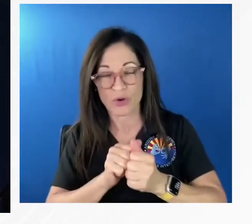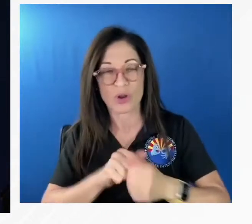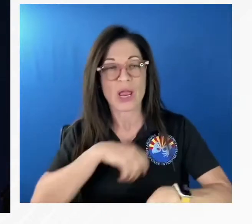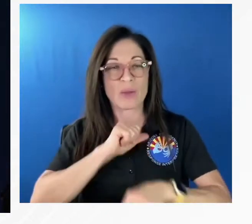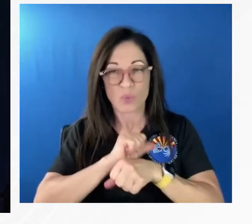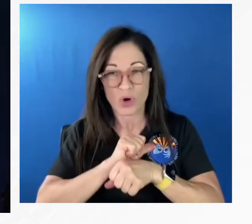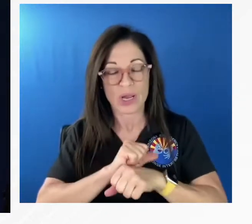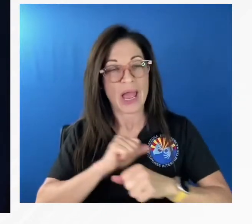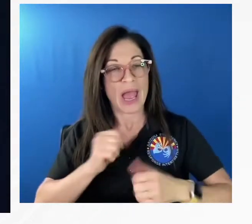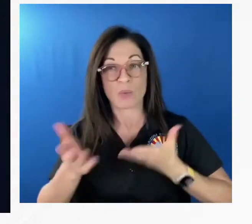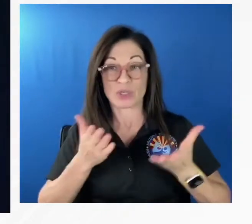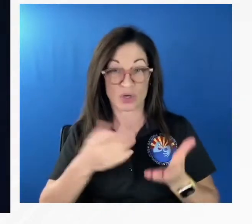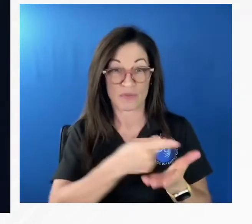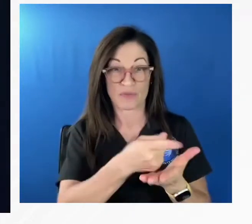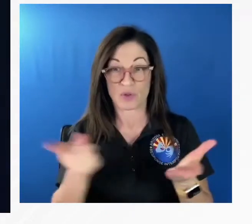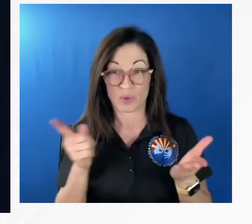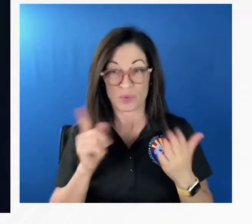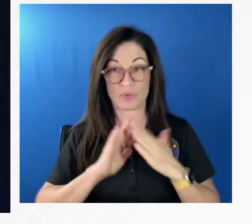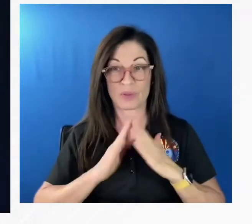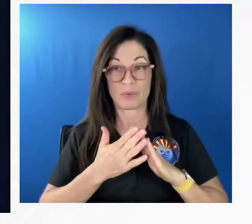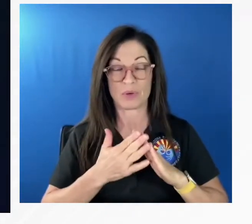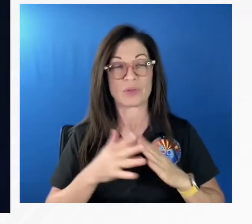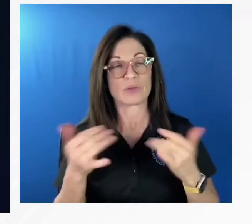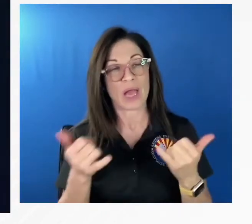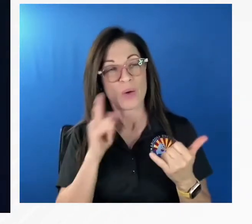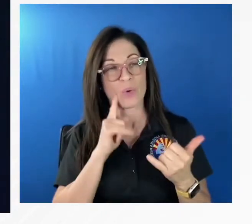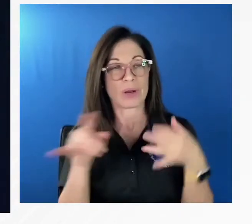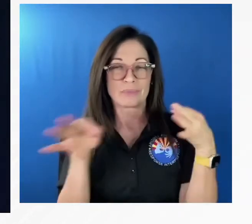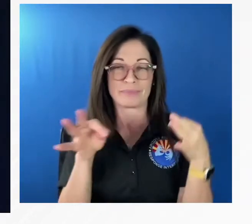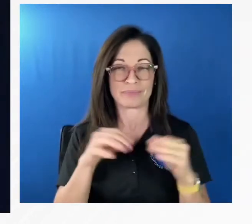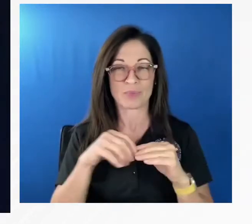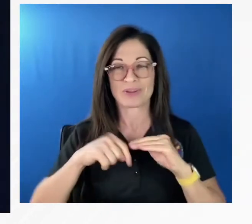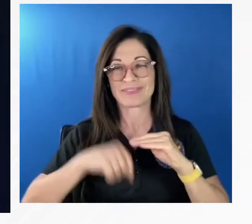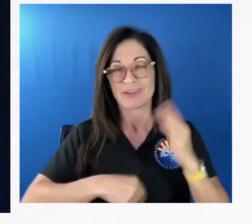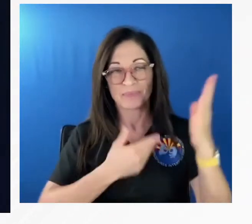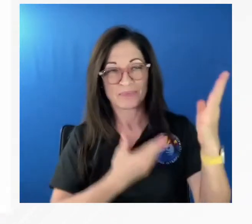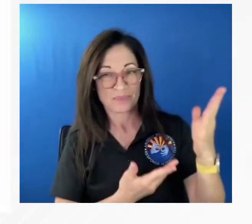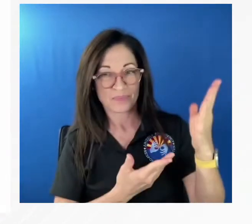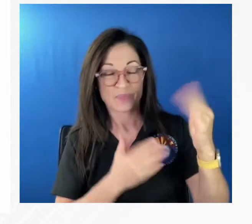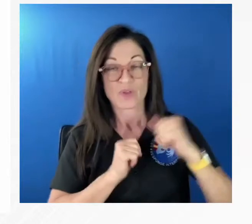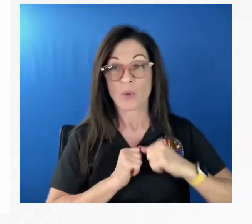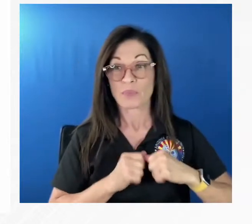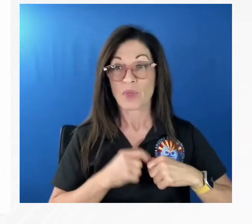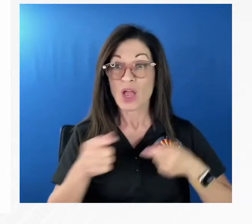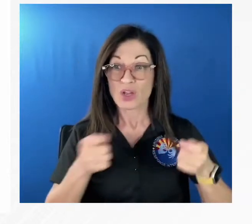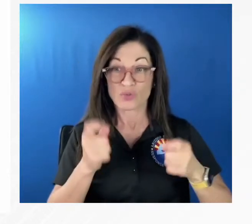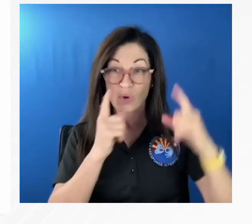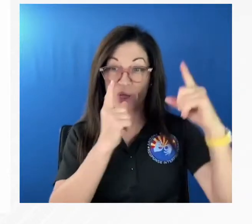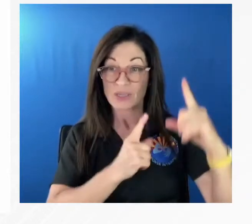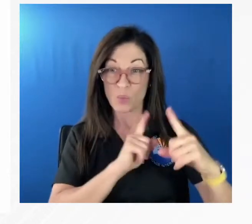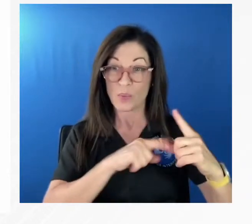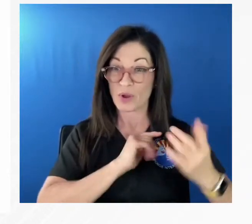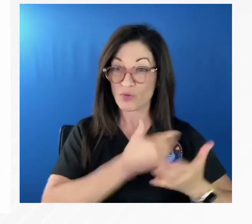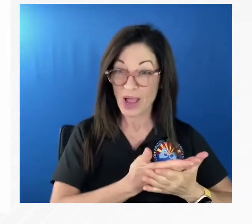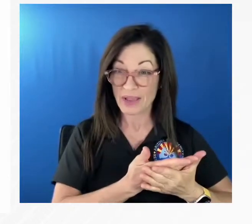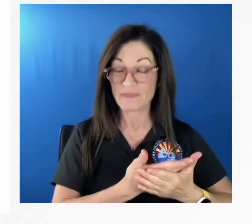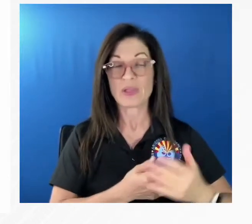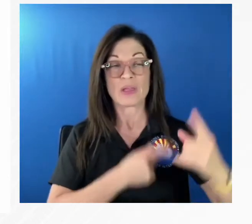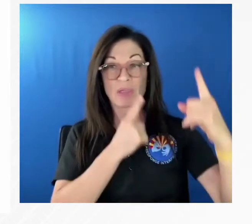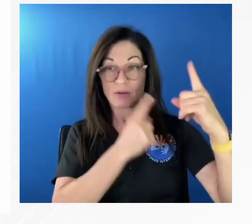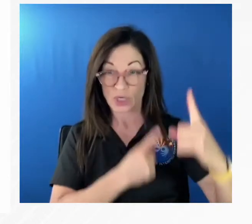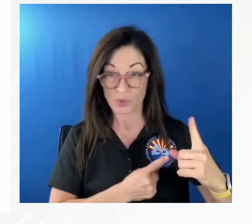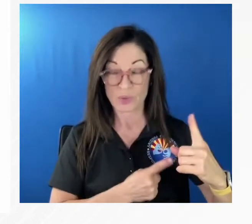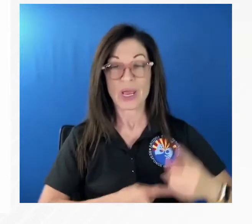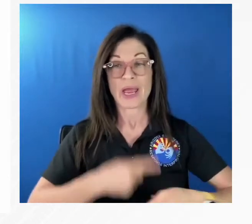So we're going to go kind of get into the nitty gritty here. So the control objectives when we got here were to keep the fire north of the South